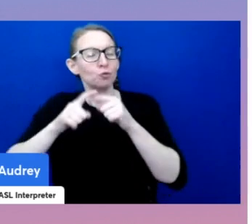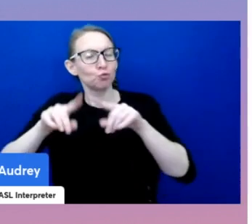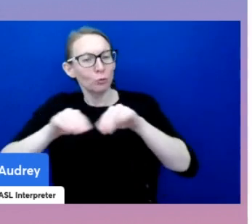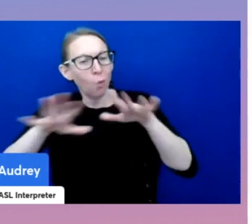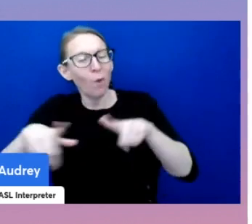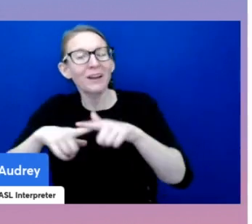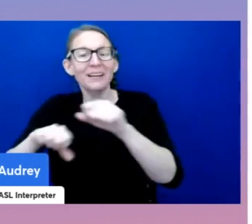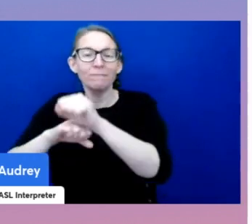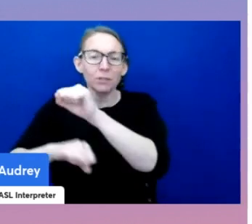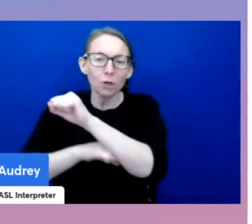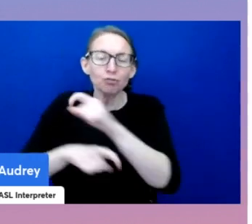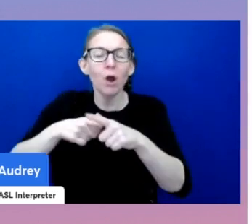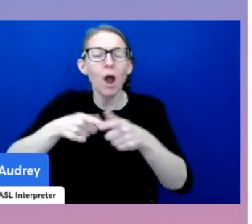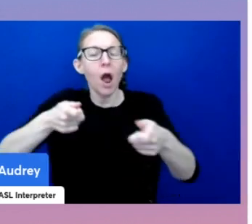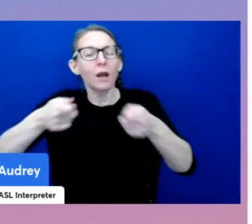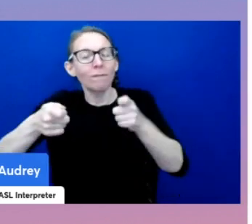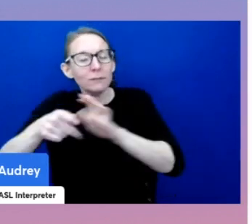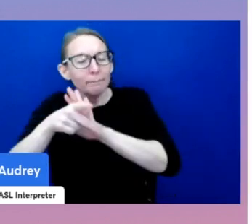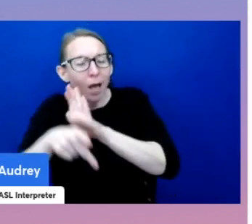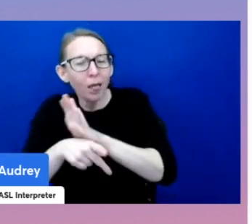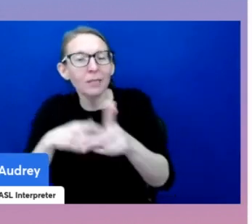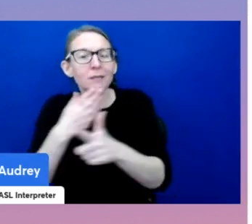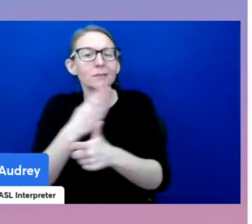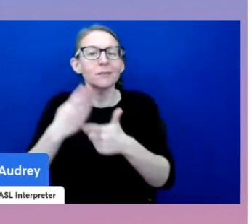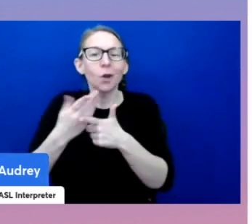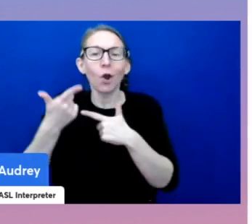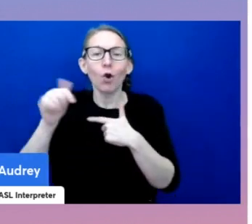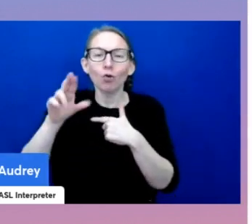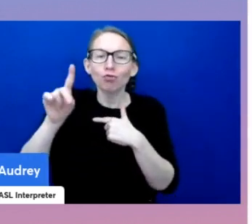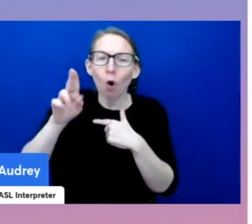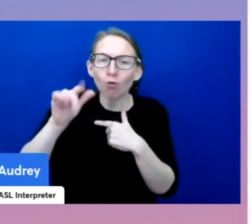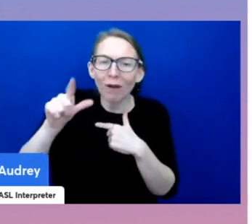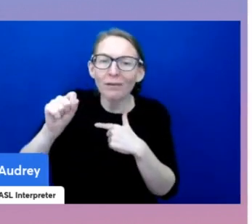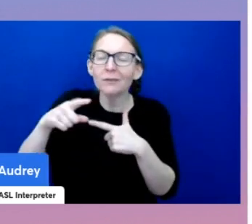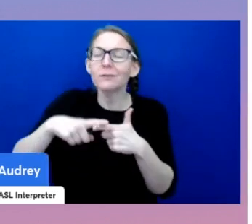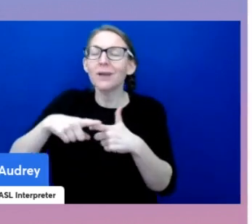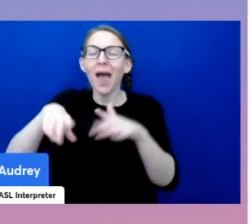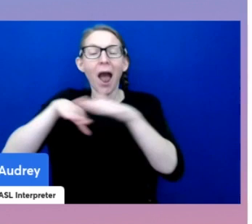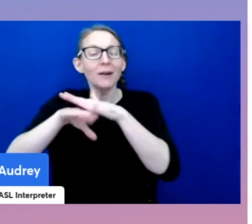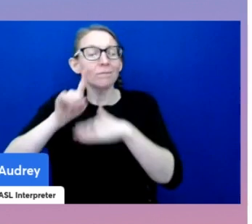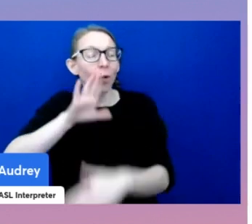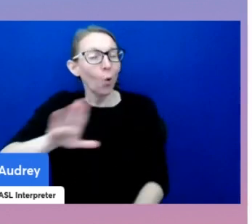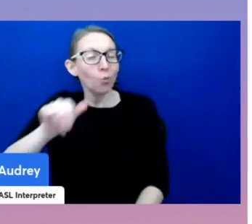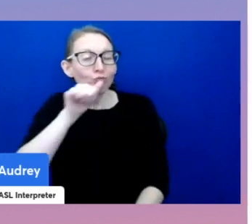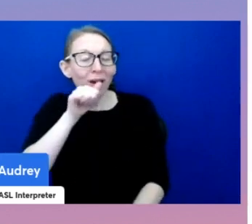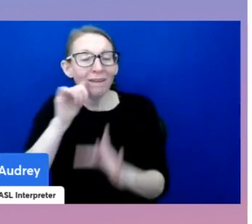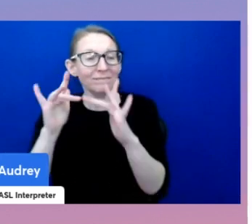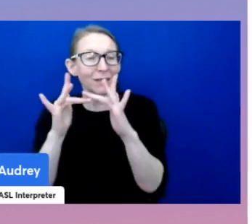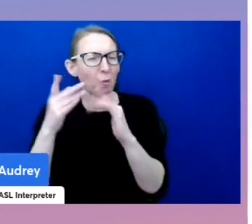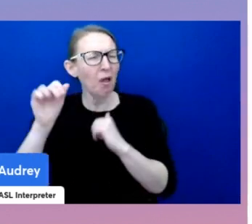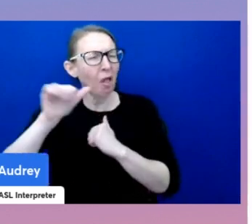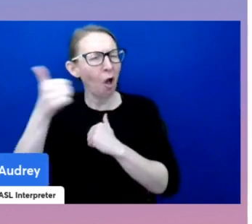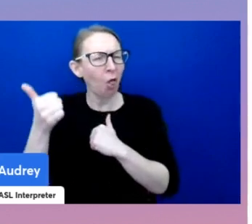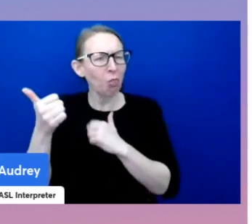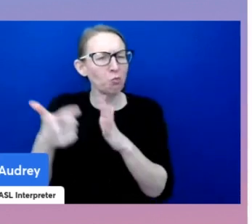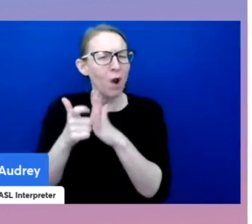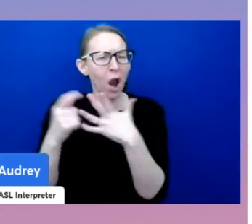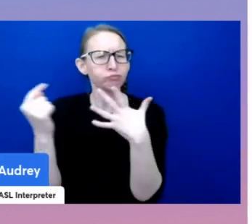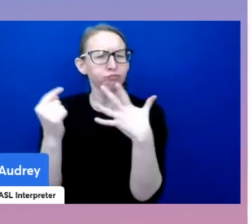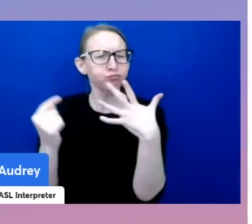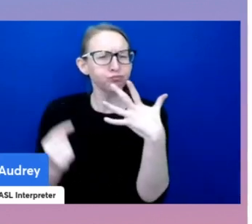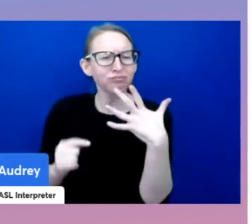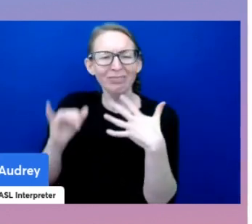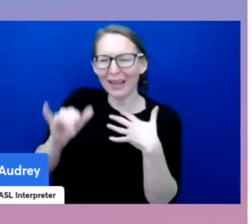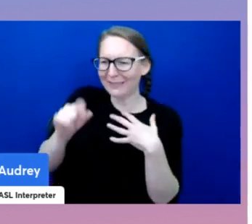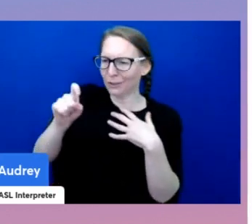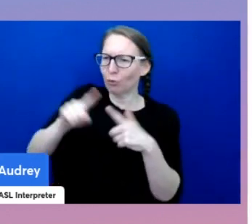the governance policy, all of the guardrails, access to private networks, and all of the other required infrastructure needed in order